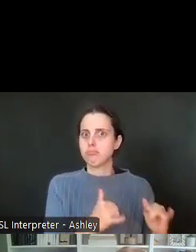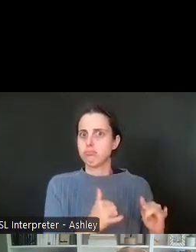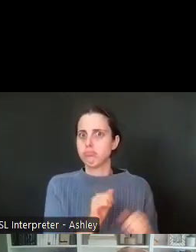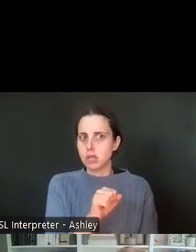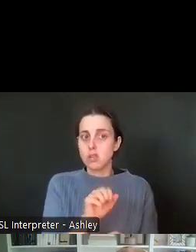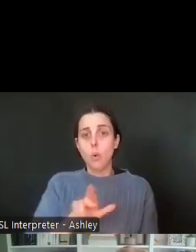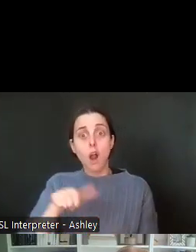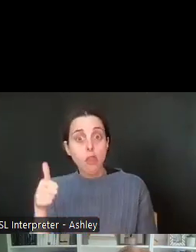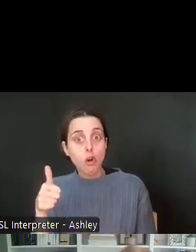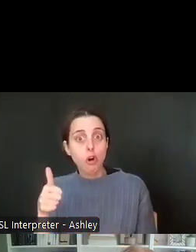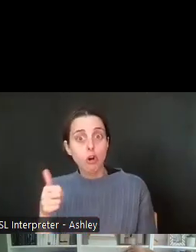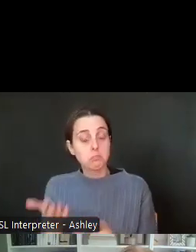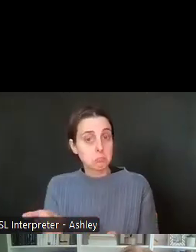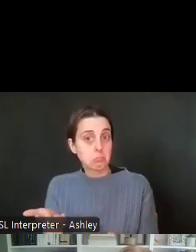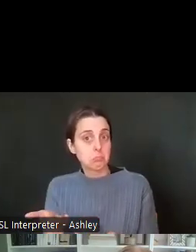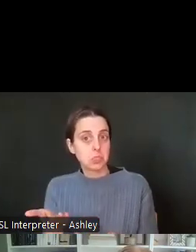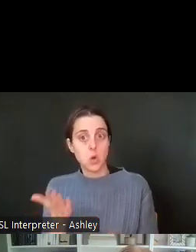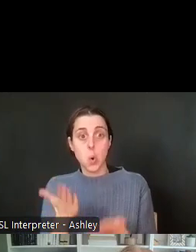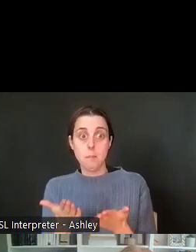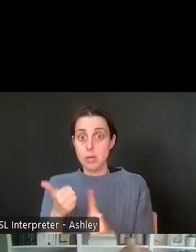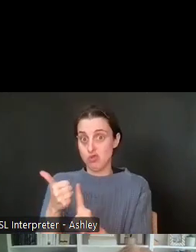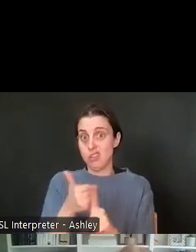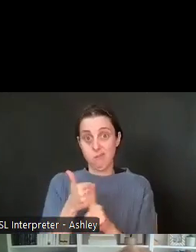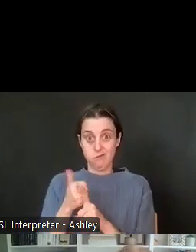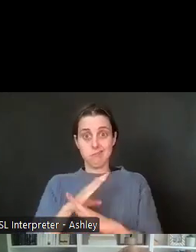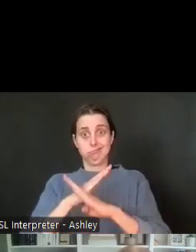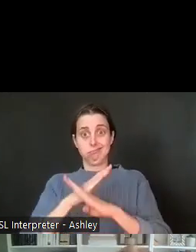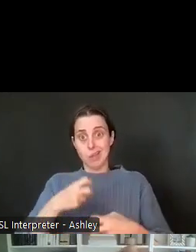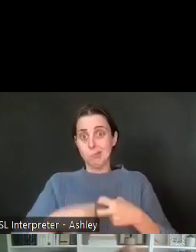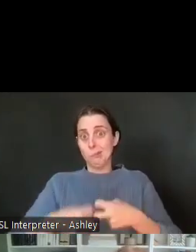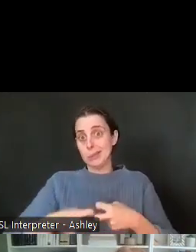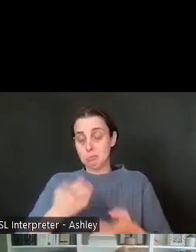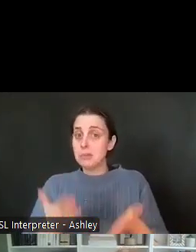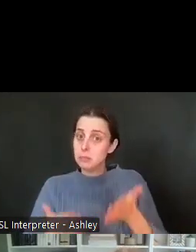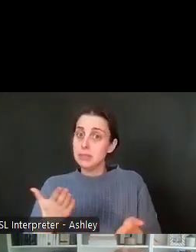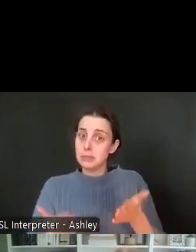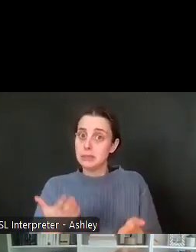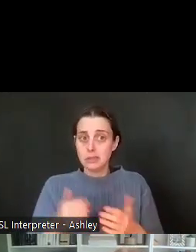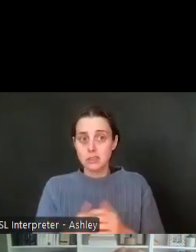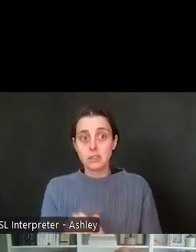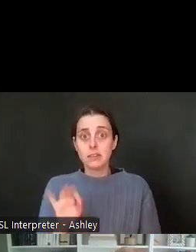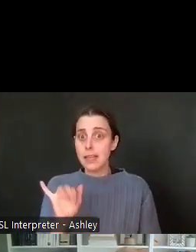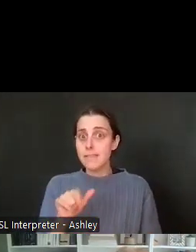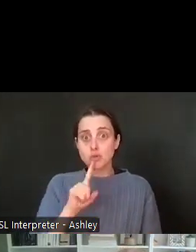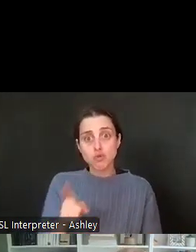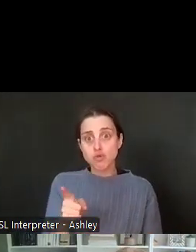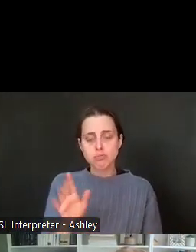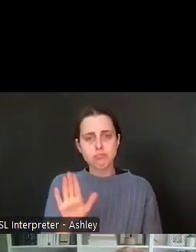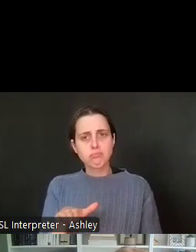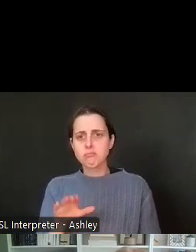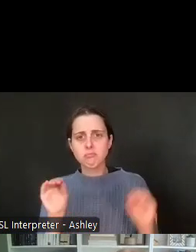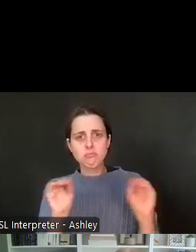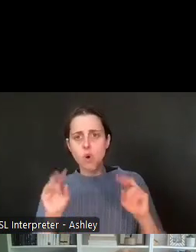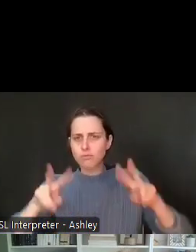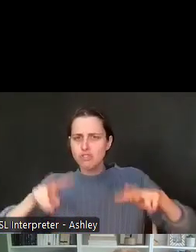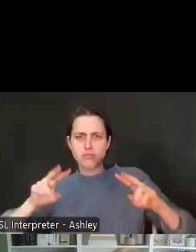place? Or maybe it's you. Maybe you're getting in your own way And if that's true, then don't judge yourself for